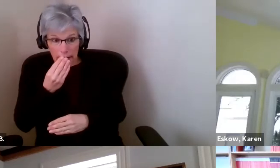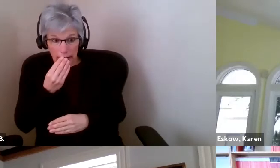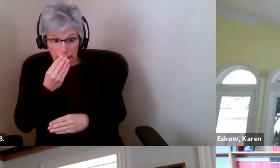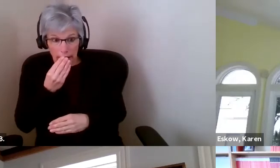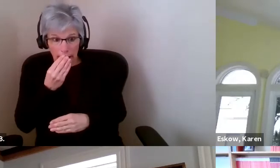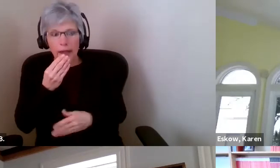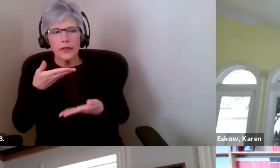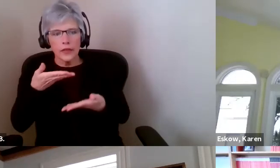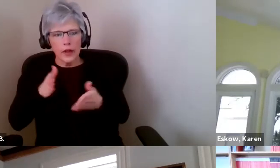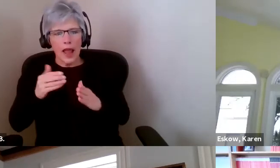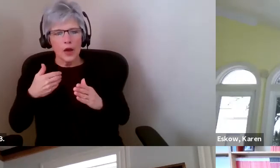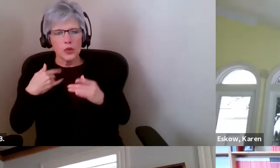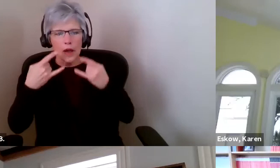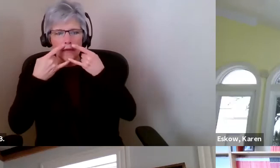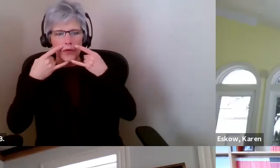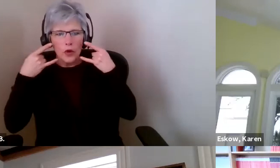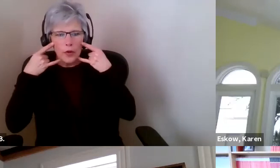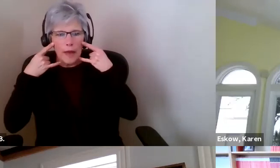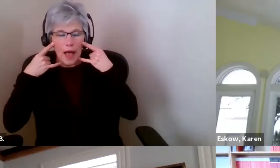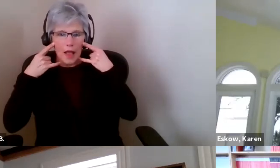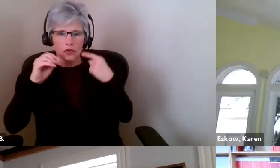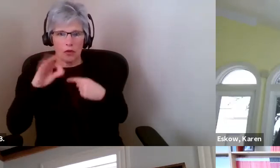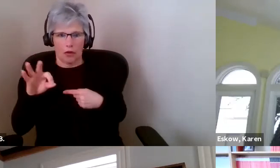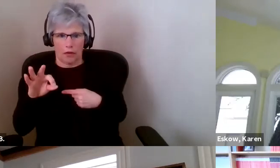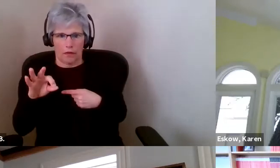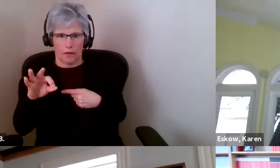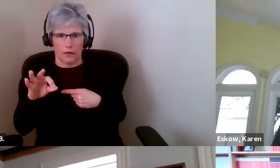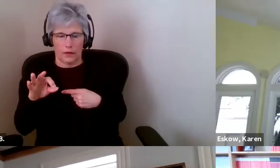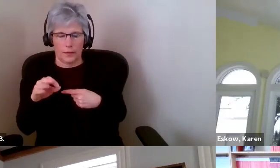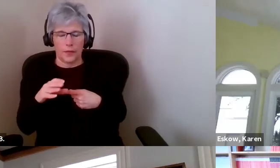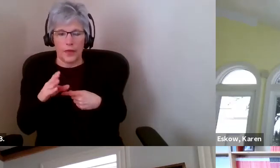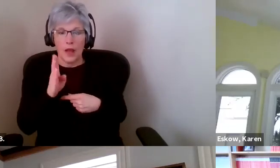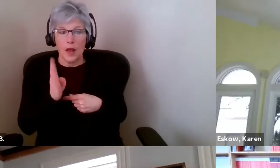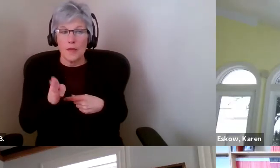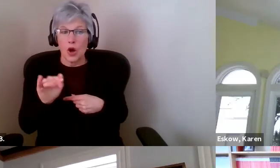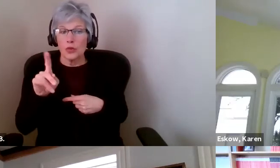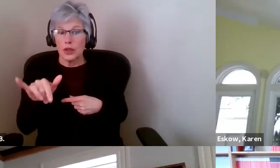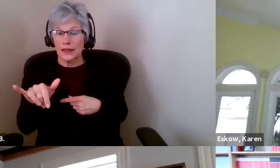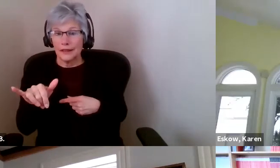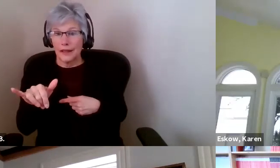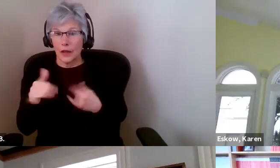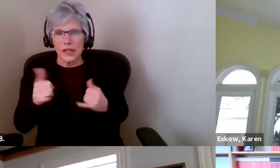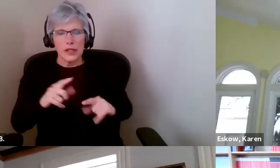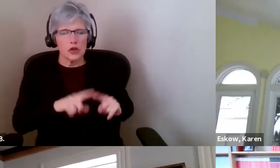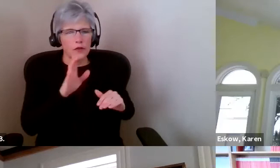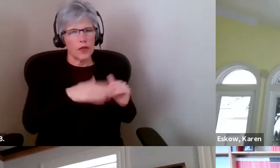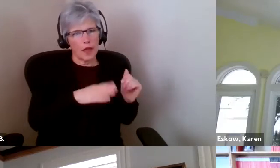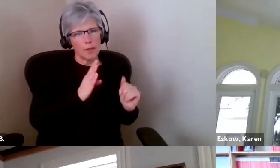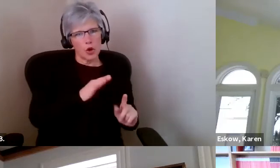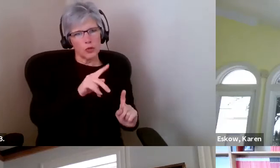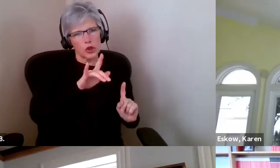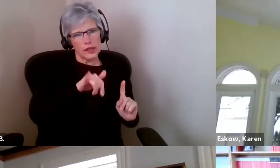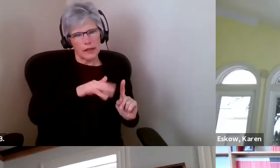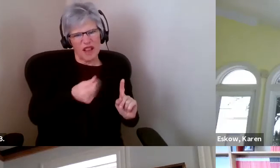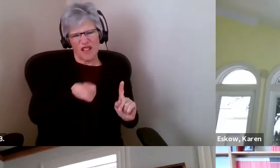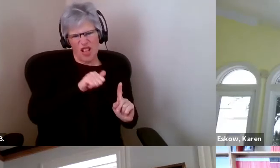off. To my knowledge, Baltimore County has not implemented what Baltimore City and other places have implemented, where like Disney, when